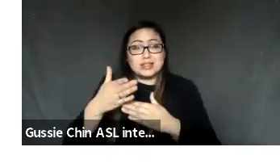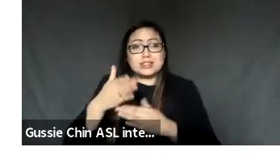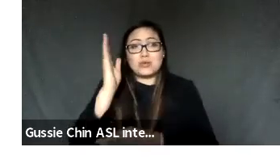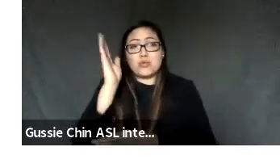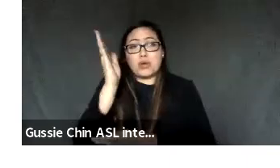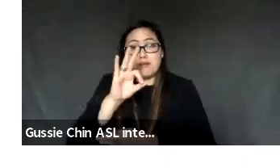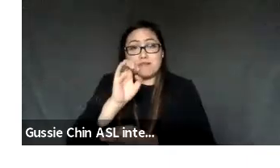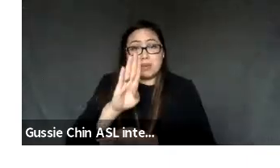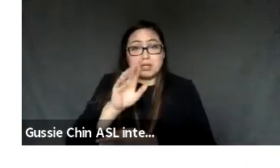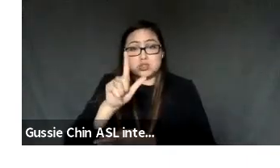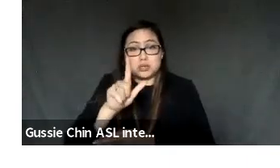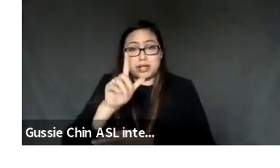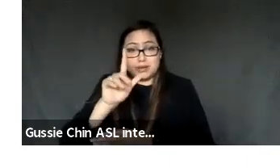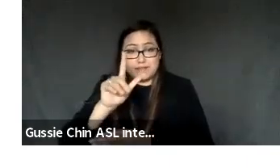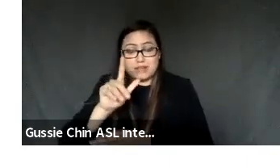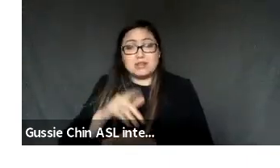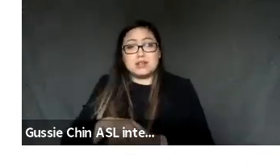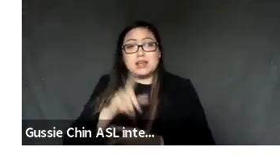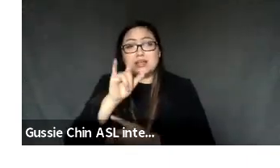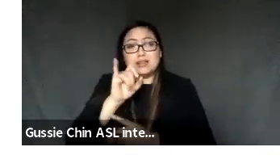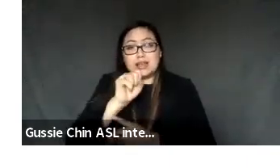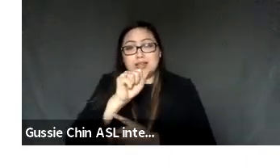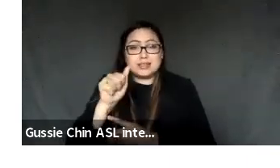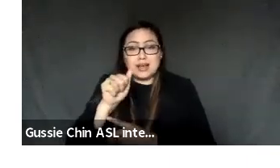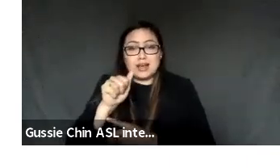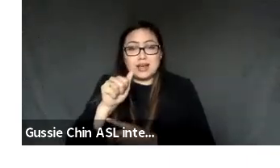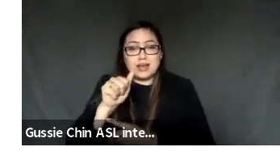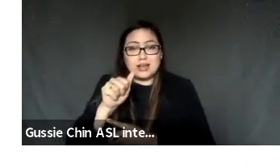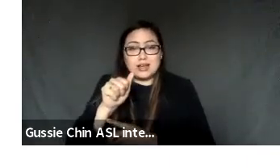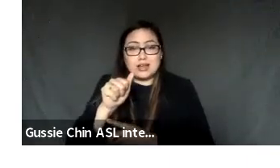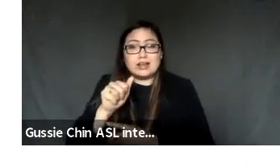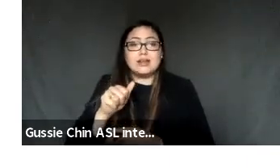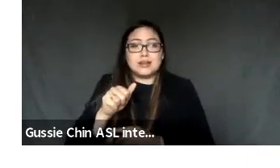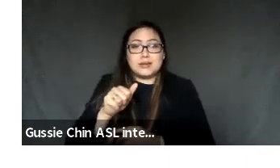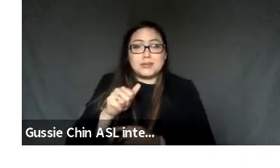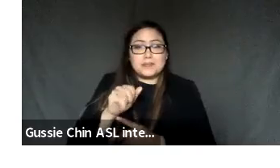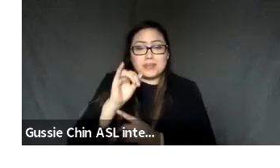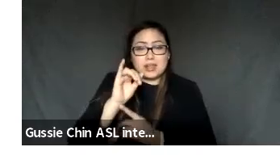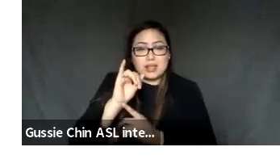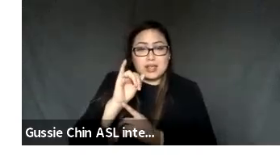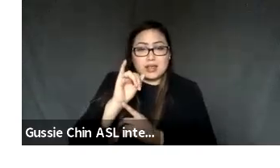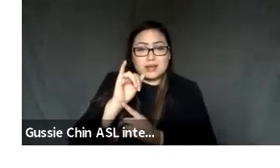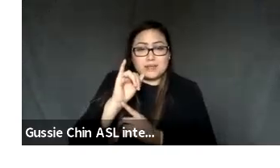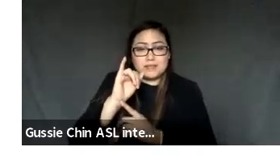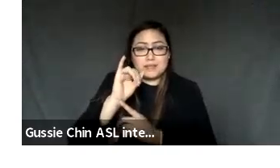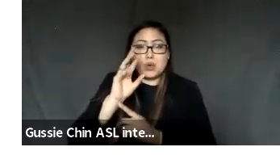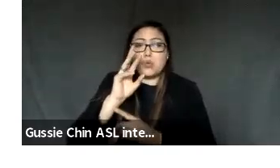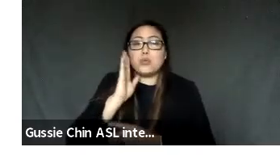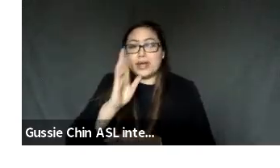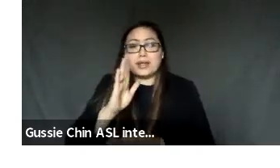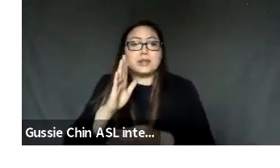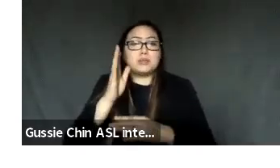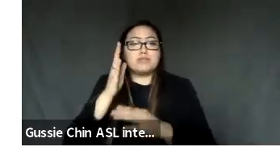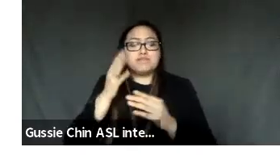25th, Lisa Iazzoni will present her research on healthcare disparities for people with disabilities and the potential role